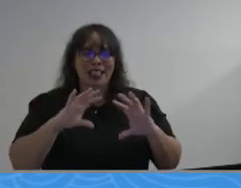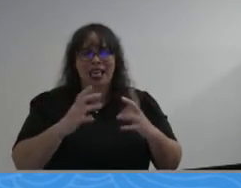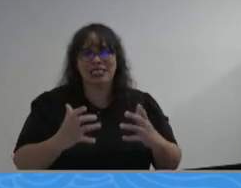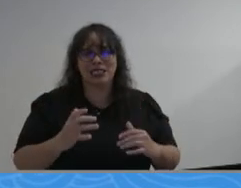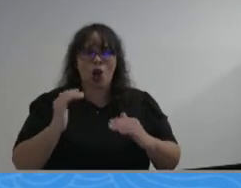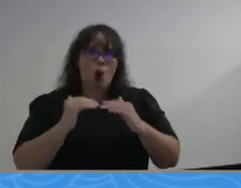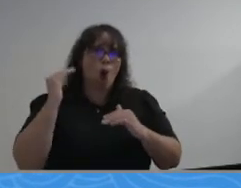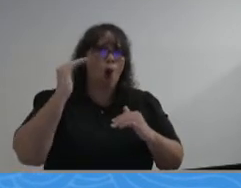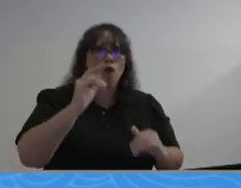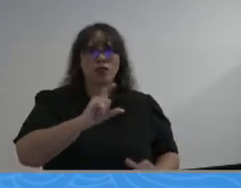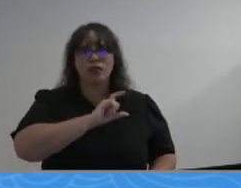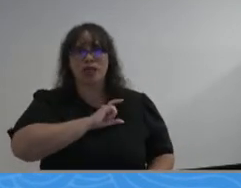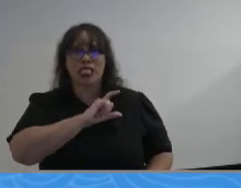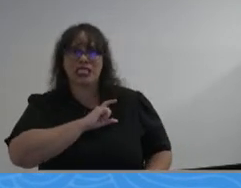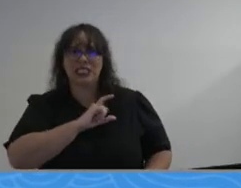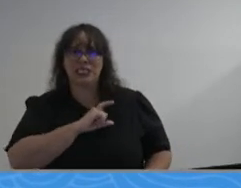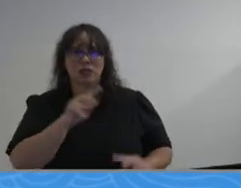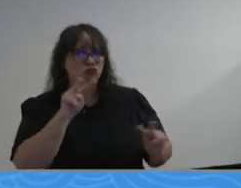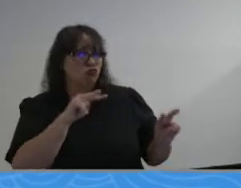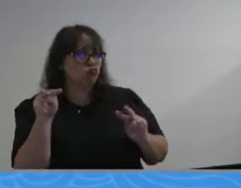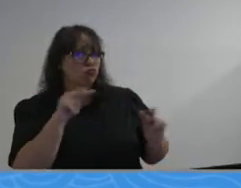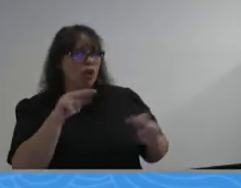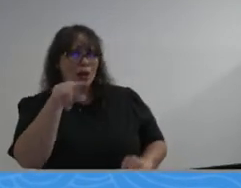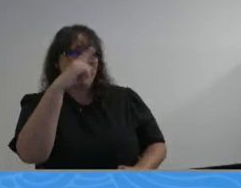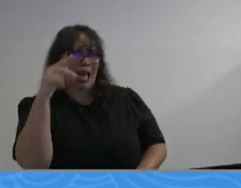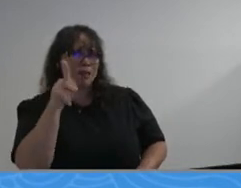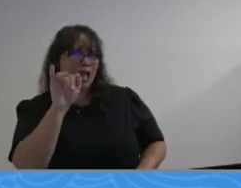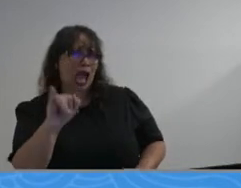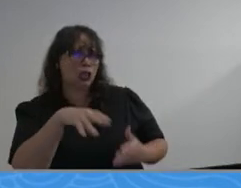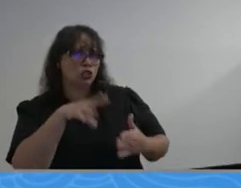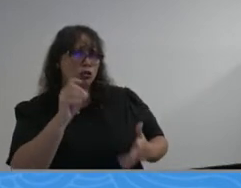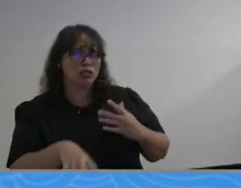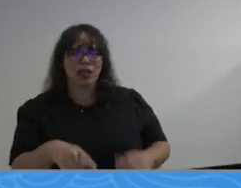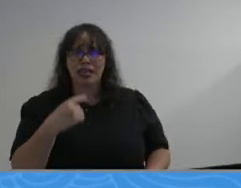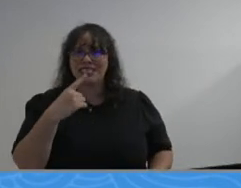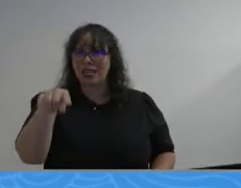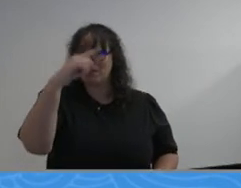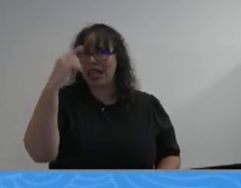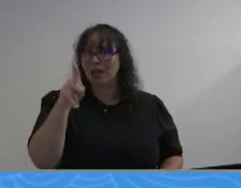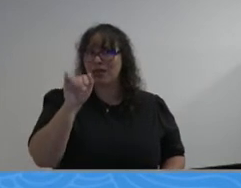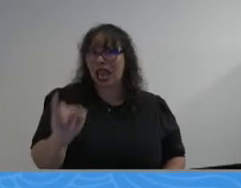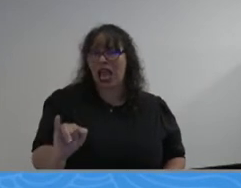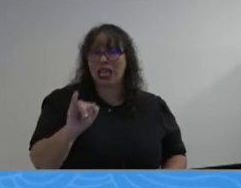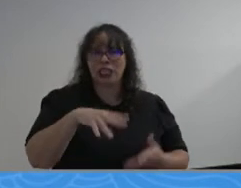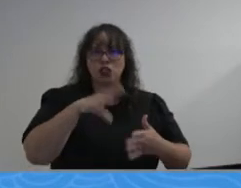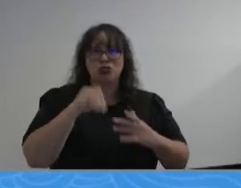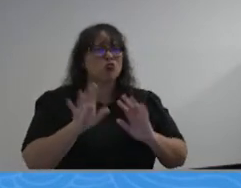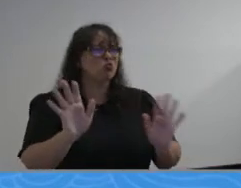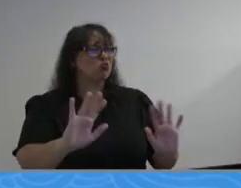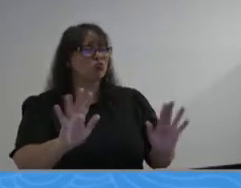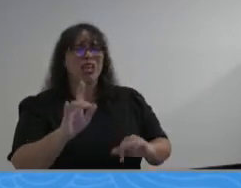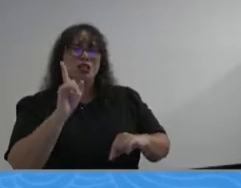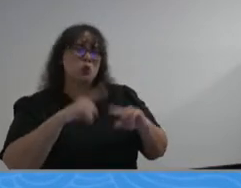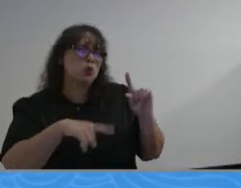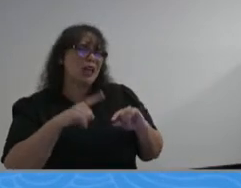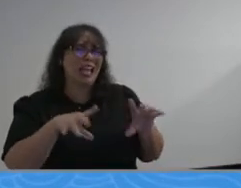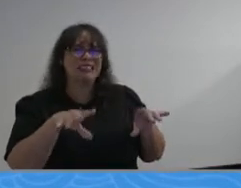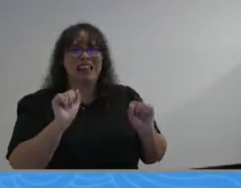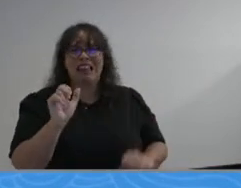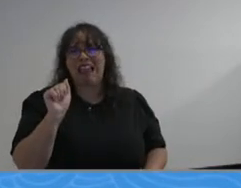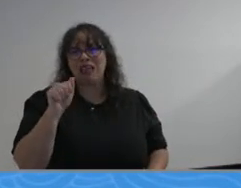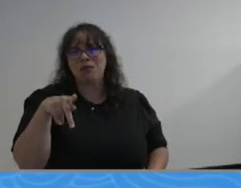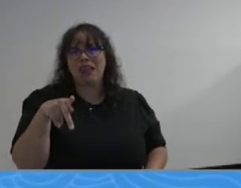and surveilling of Black and PI students. Telling Black and PI students that we don't think that they can take AP and honors class because they're not quite prepared for